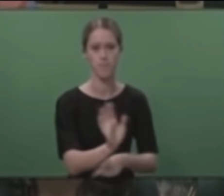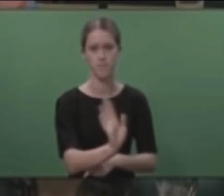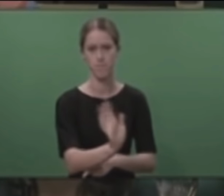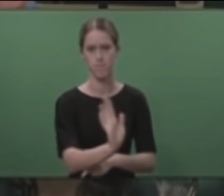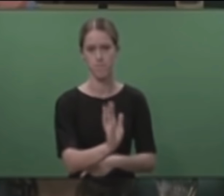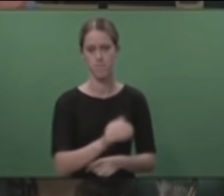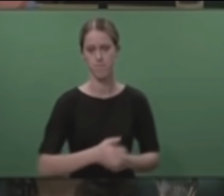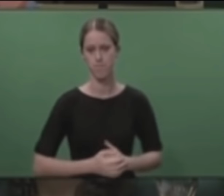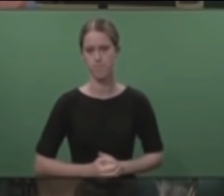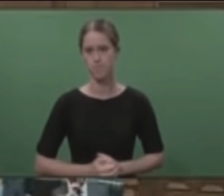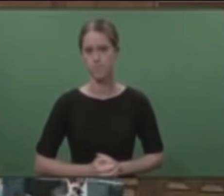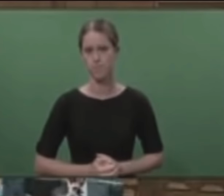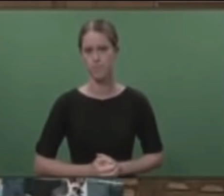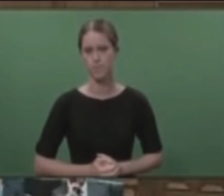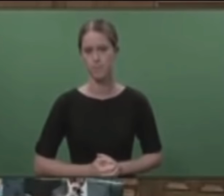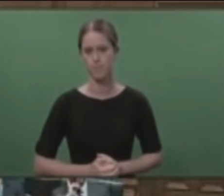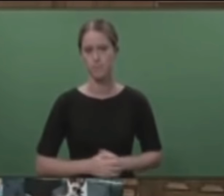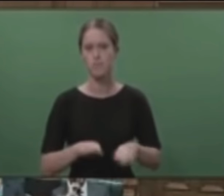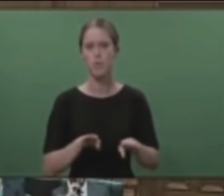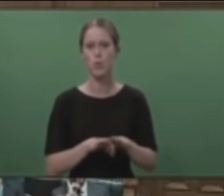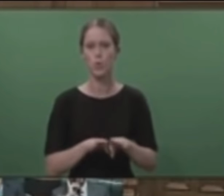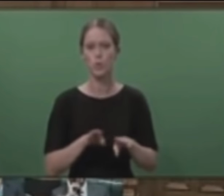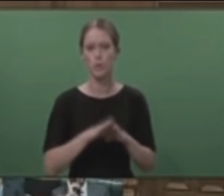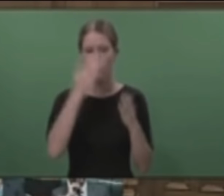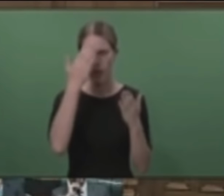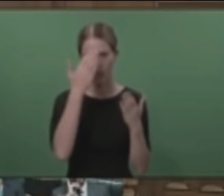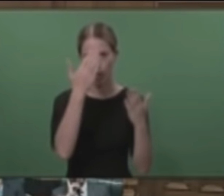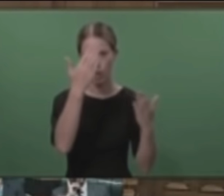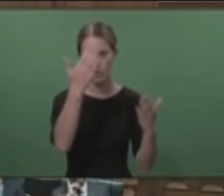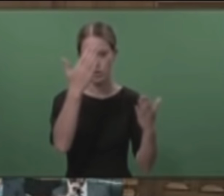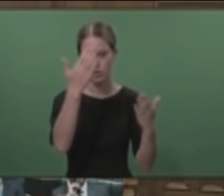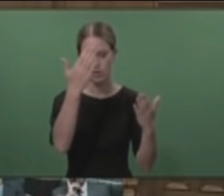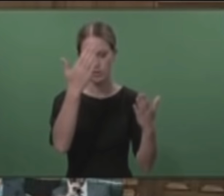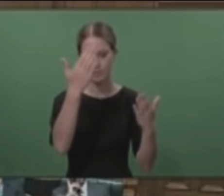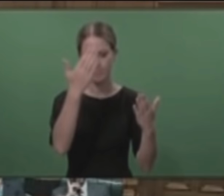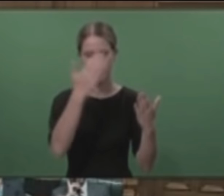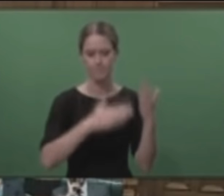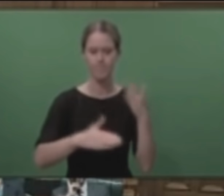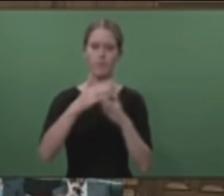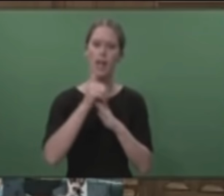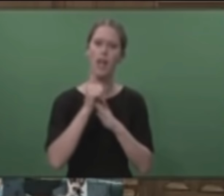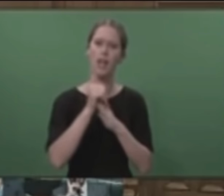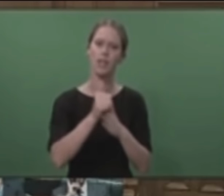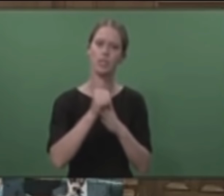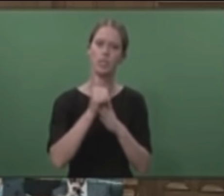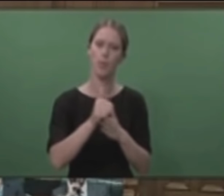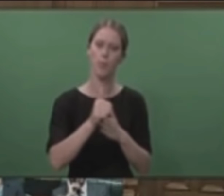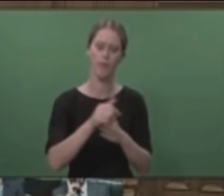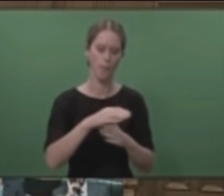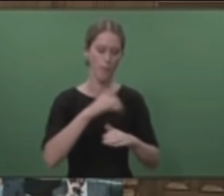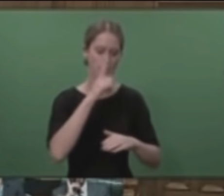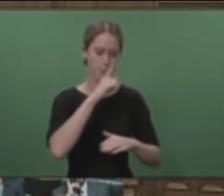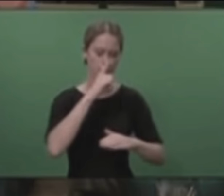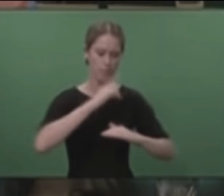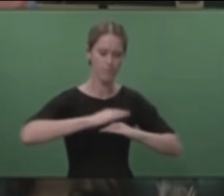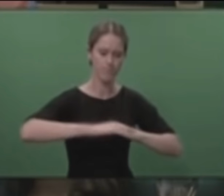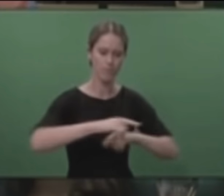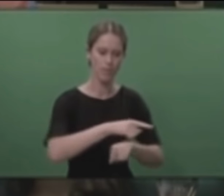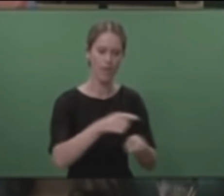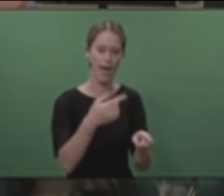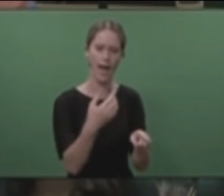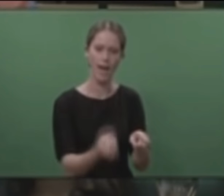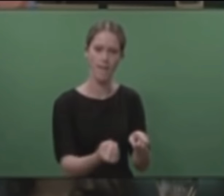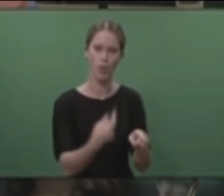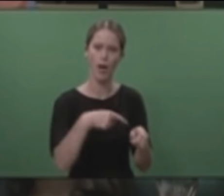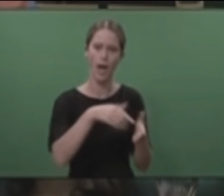might include. I also acknowledge the essential leadership role that tangata whenua have in